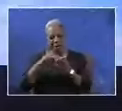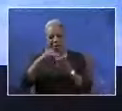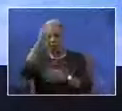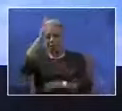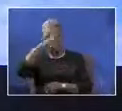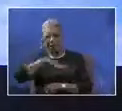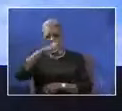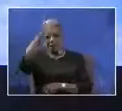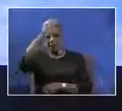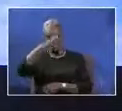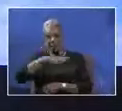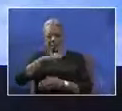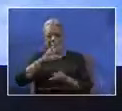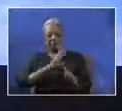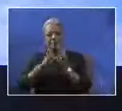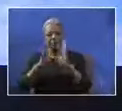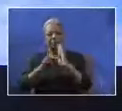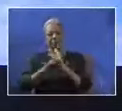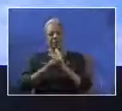eligible for